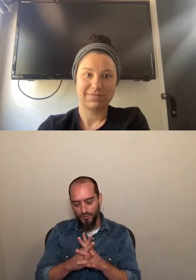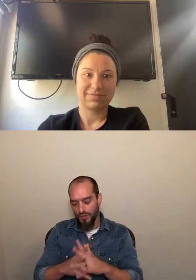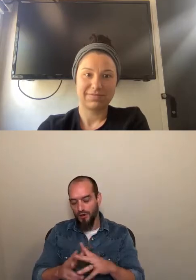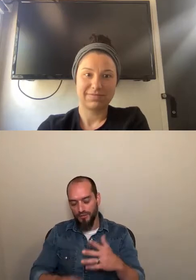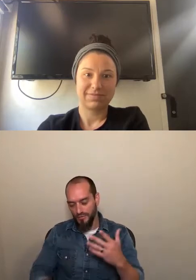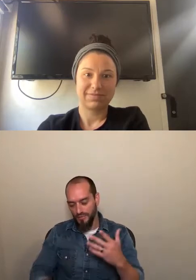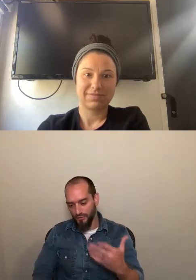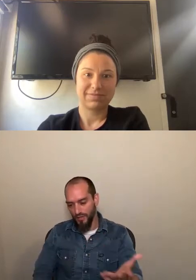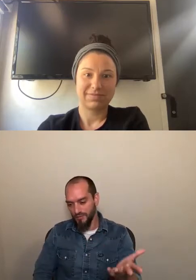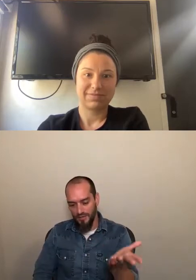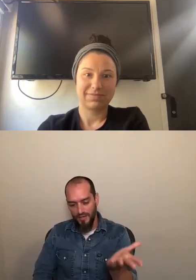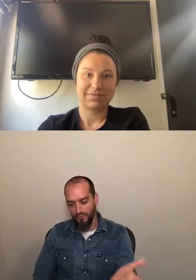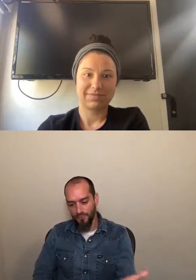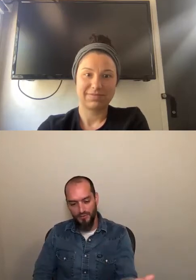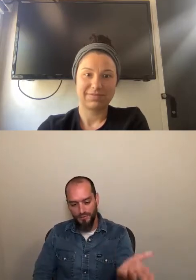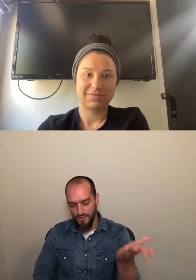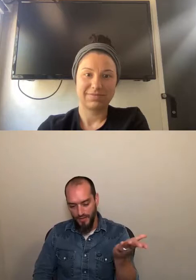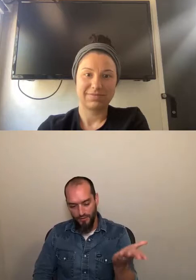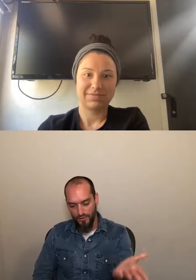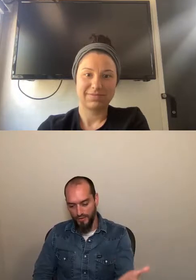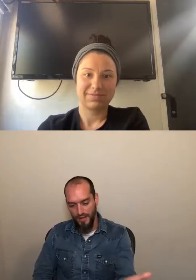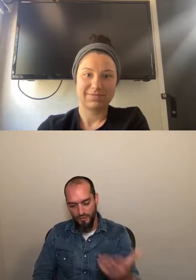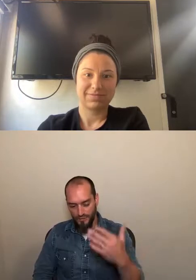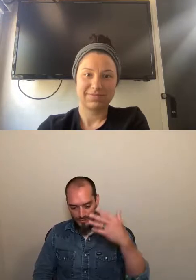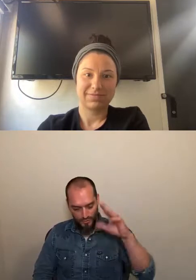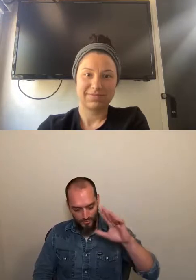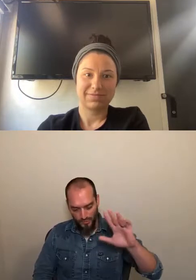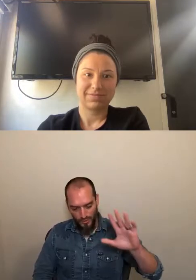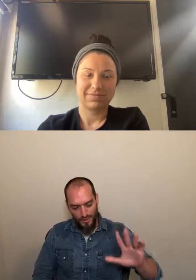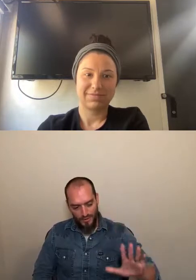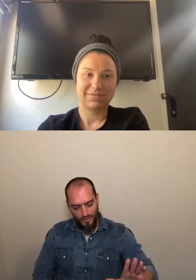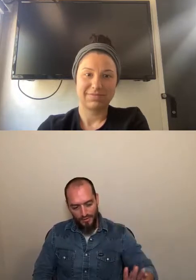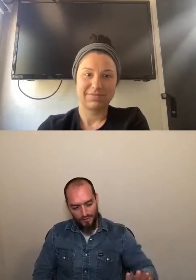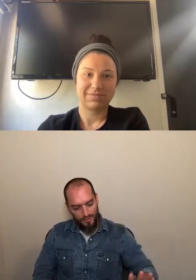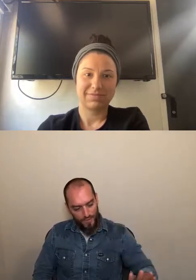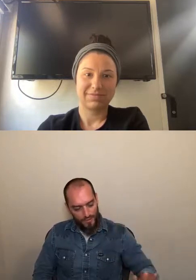it's almost hard to even trust that, hey, if we put together an agency to